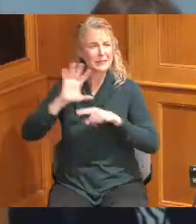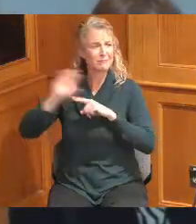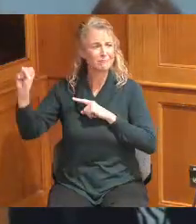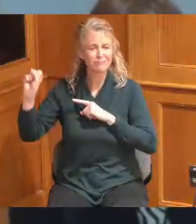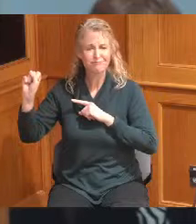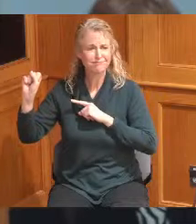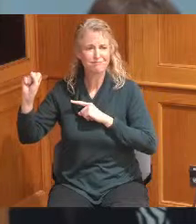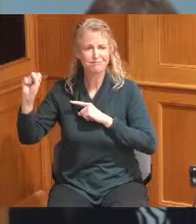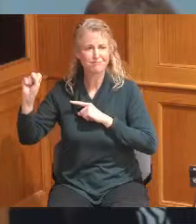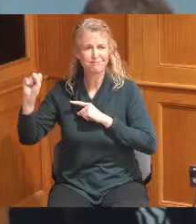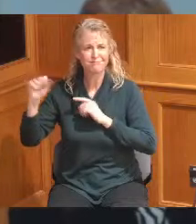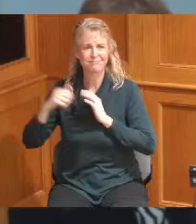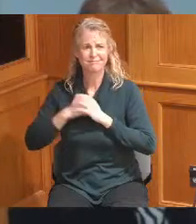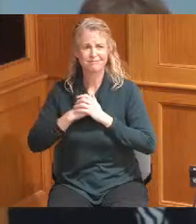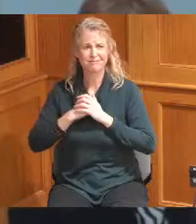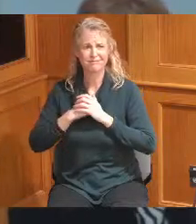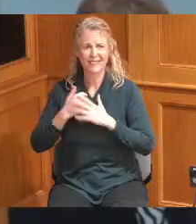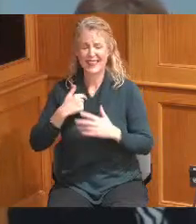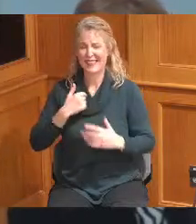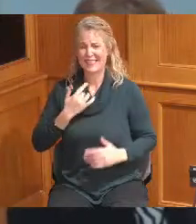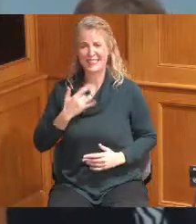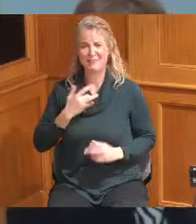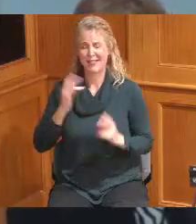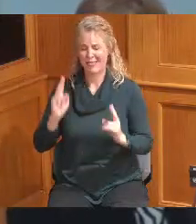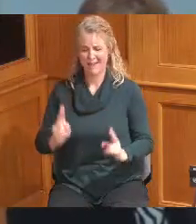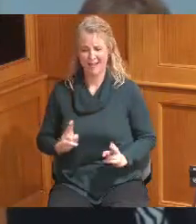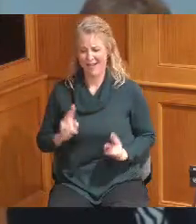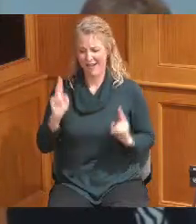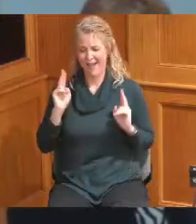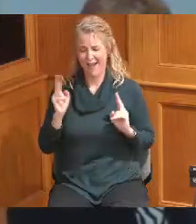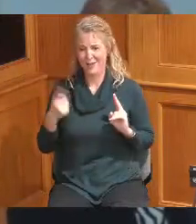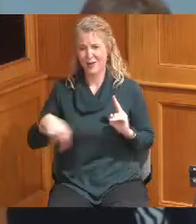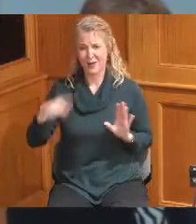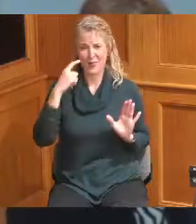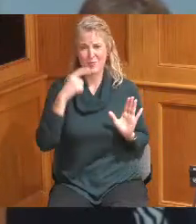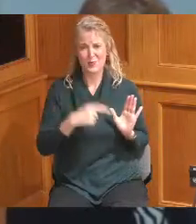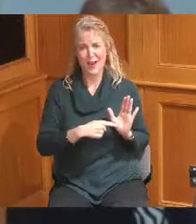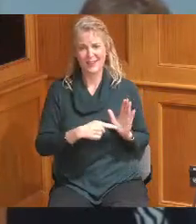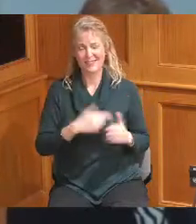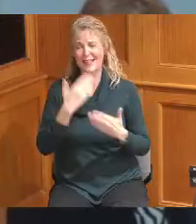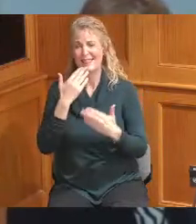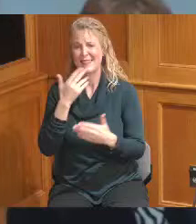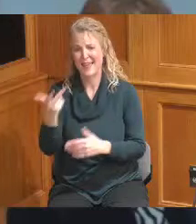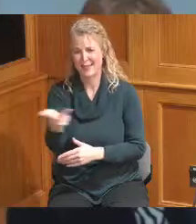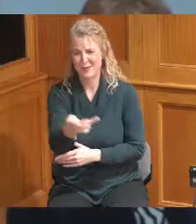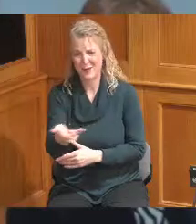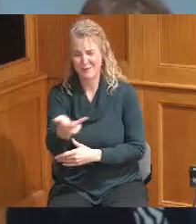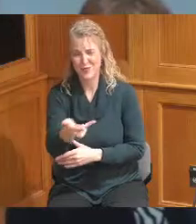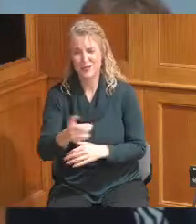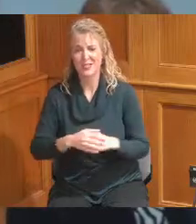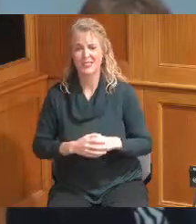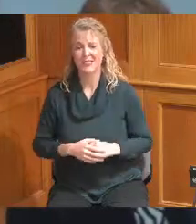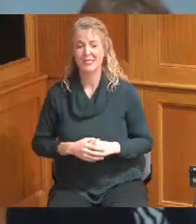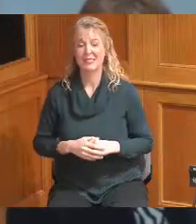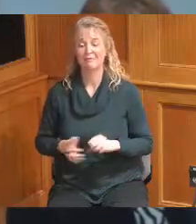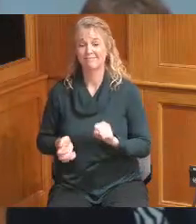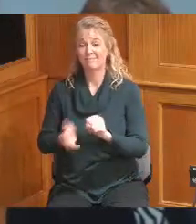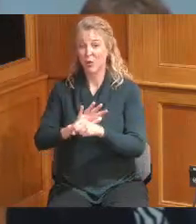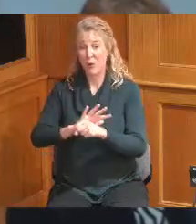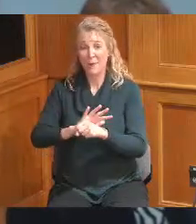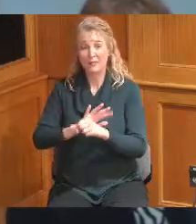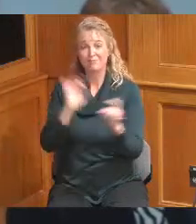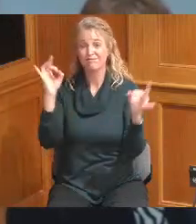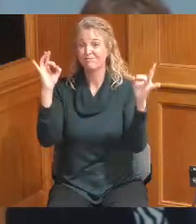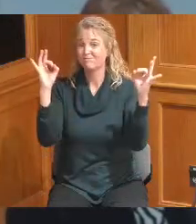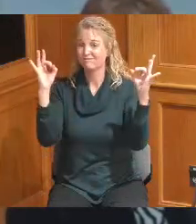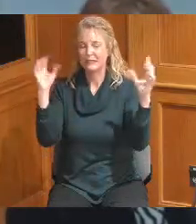and it is truly an honor to be recognized. I really want to thank you, commissioners. The pandemic was really rough